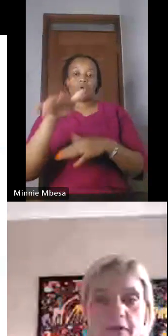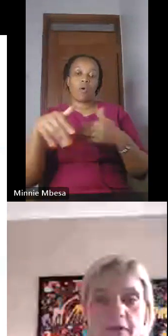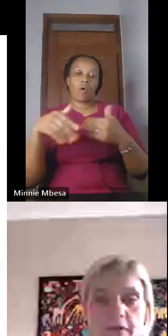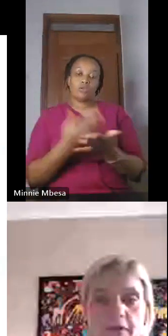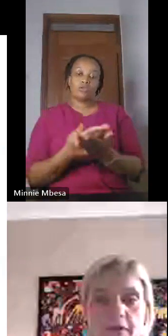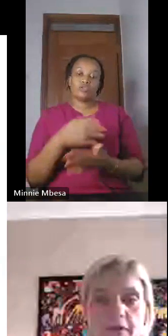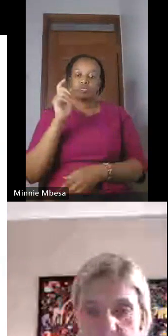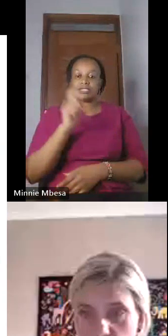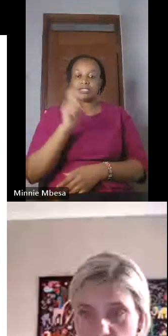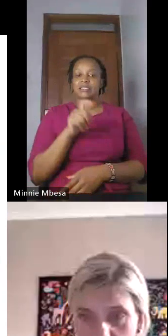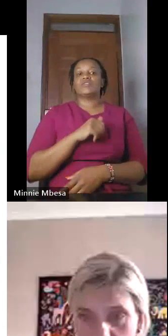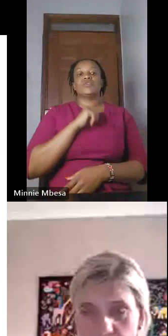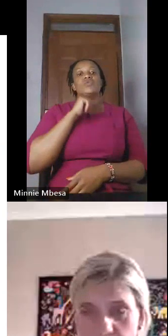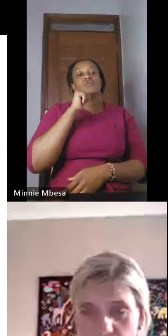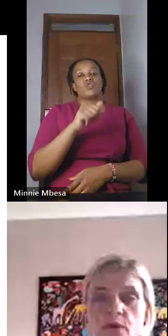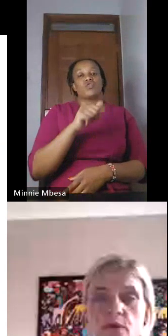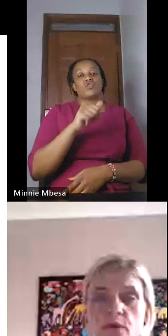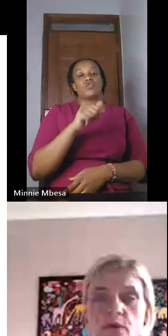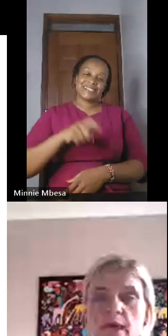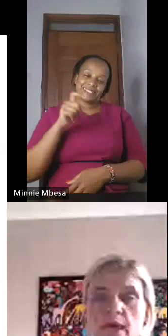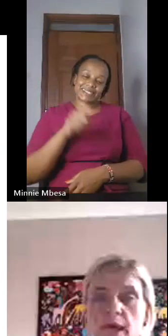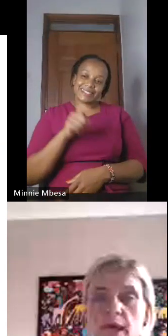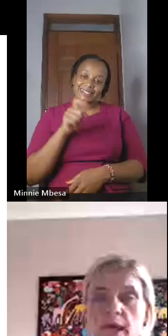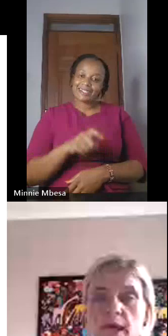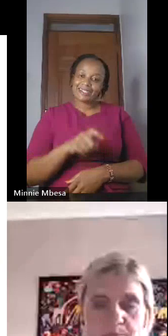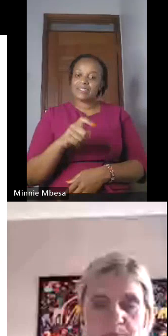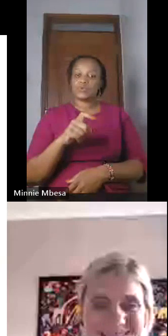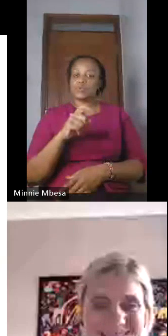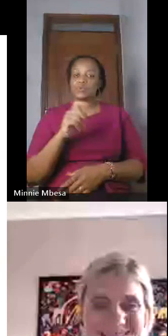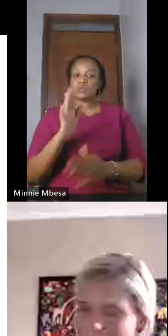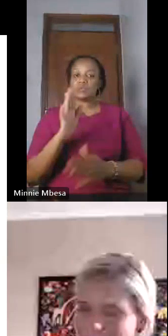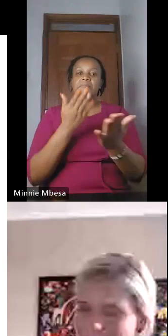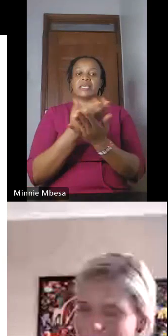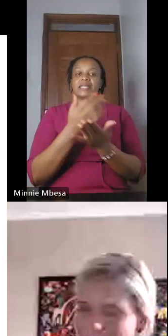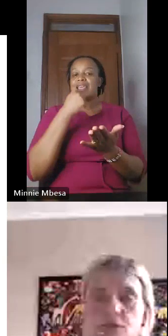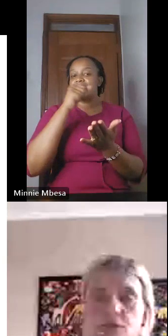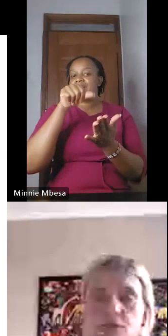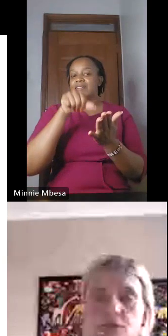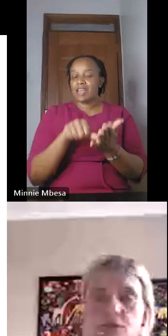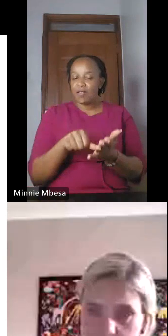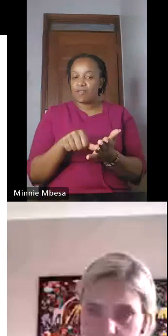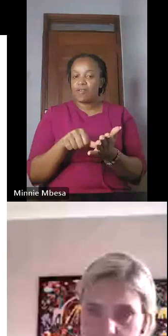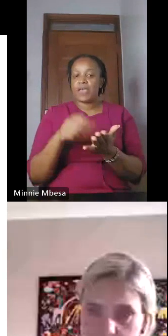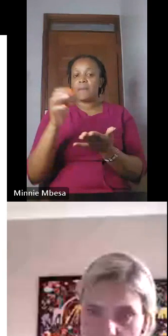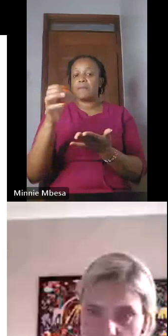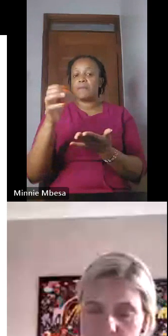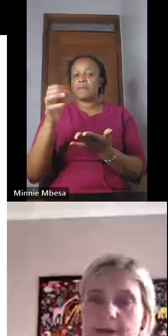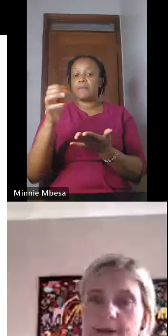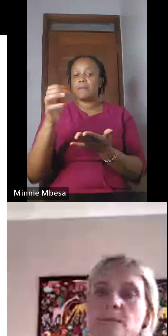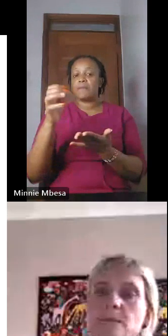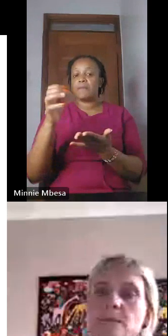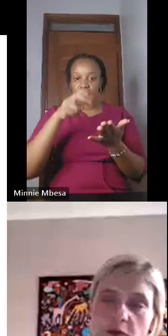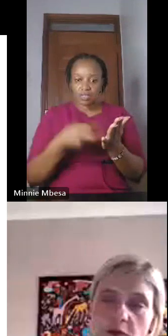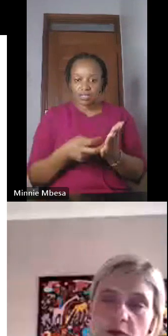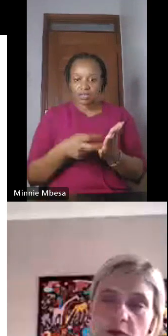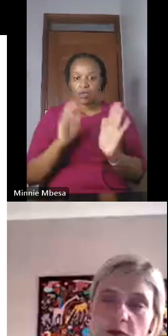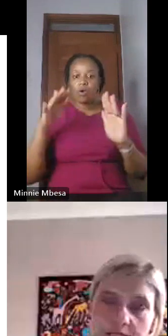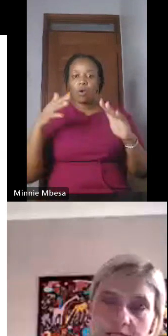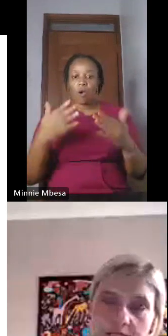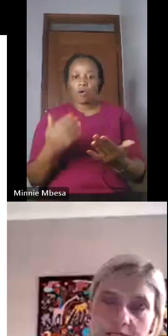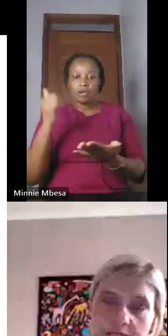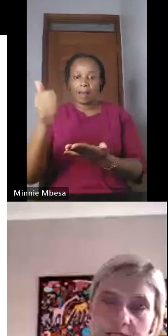a copy of your employment contract or your appointment letter. You don't need to do that. If